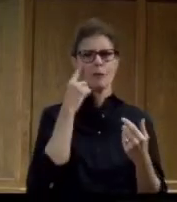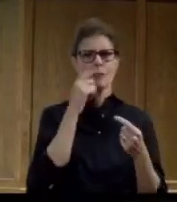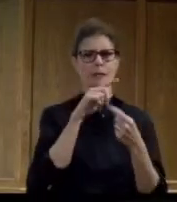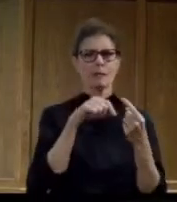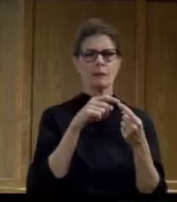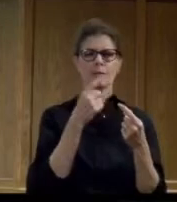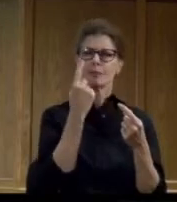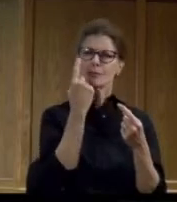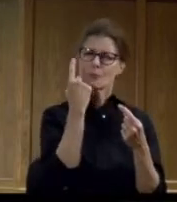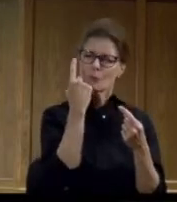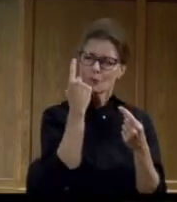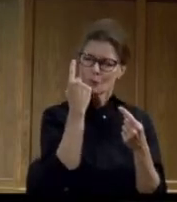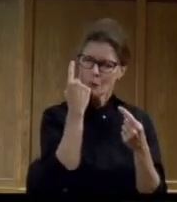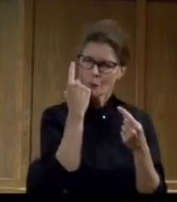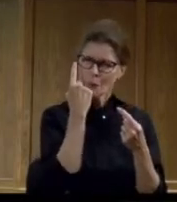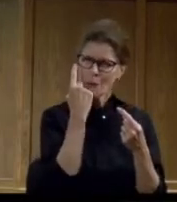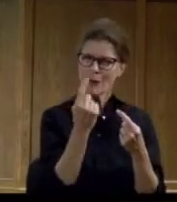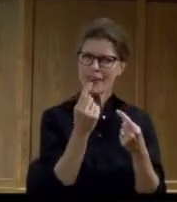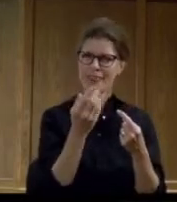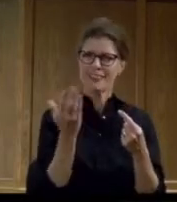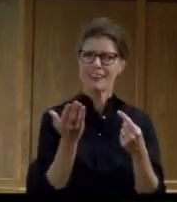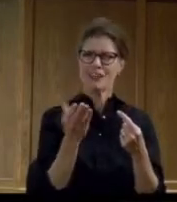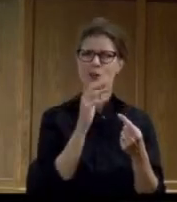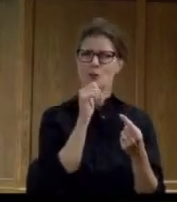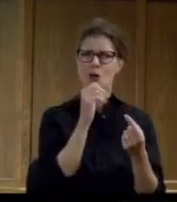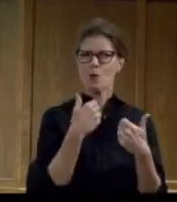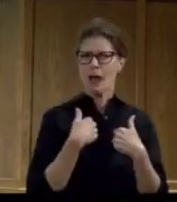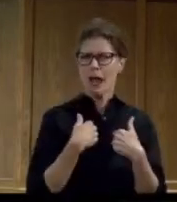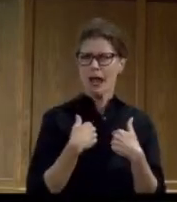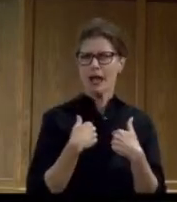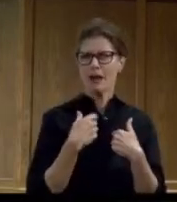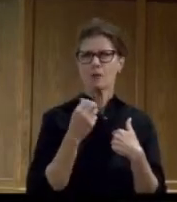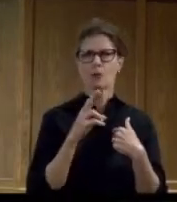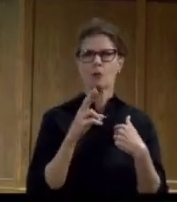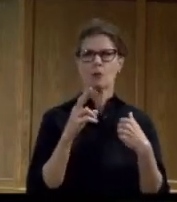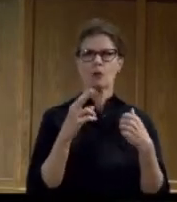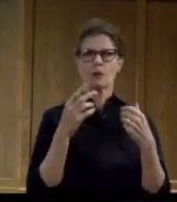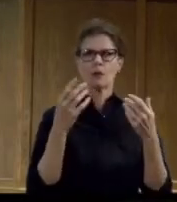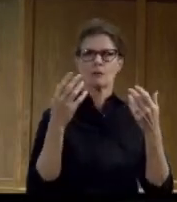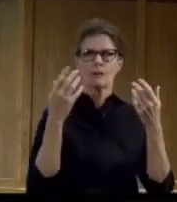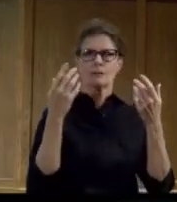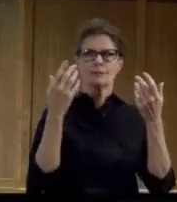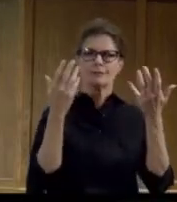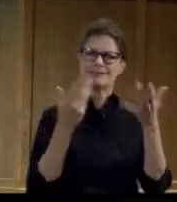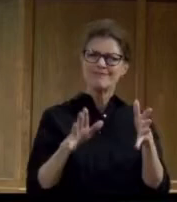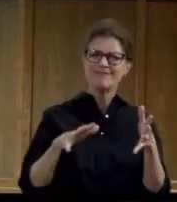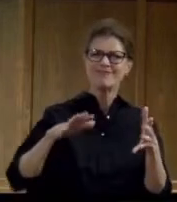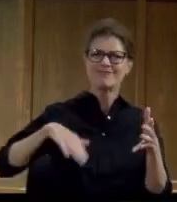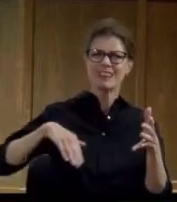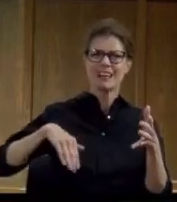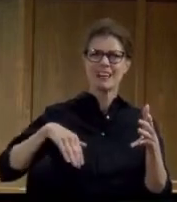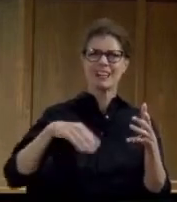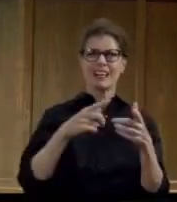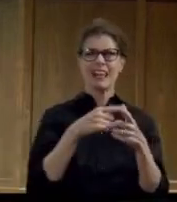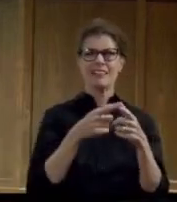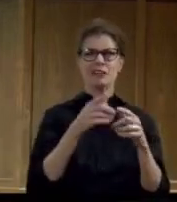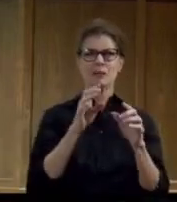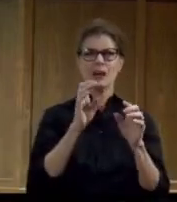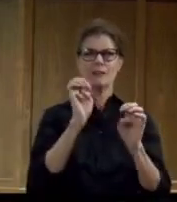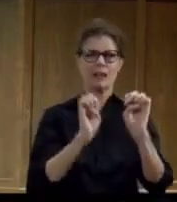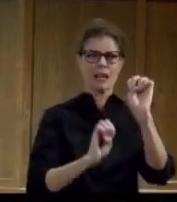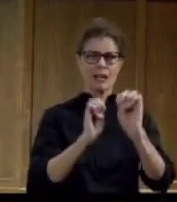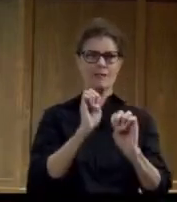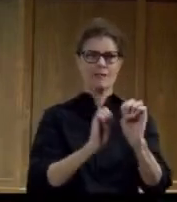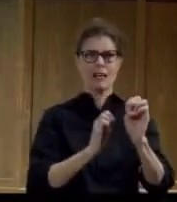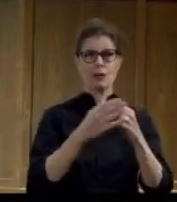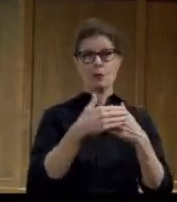we don't have or the one thing we haven't accomplished, and then we evaluate the rest of our life based on that gap. Well, I